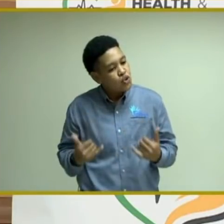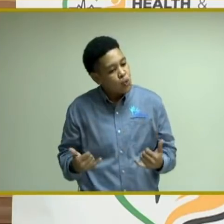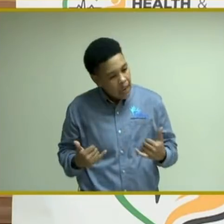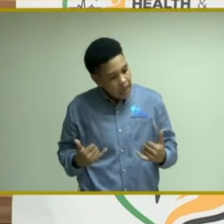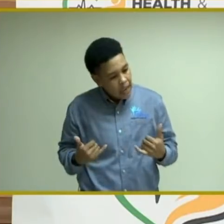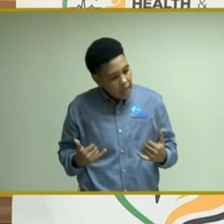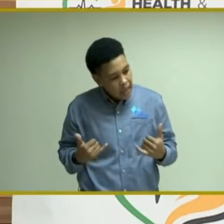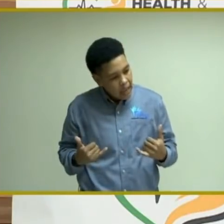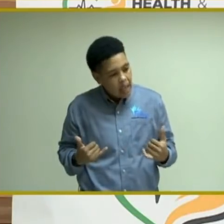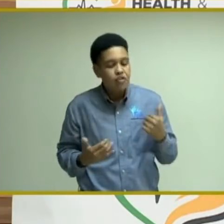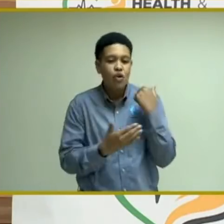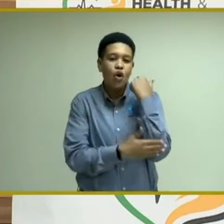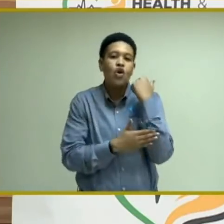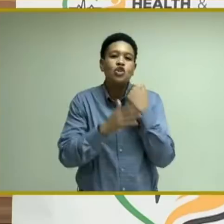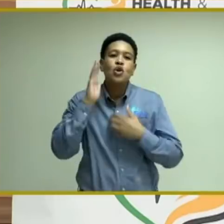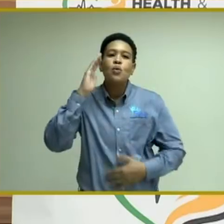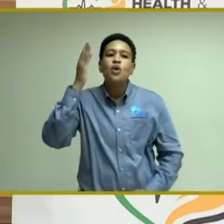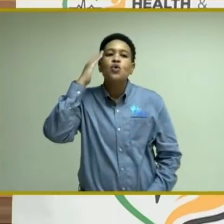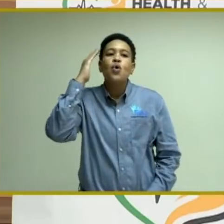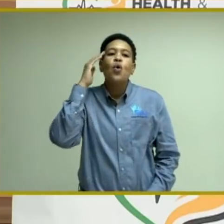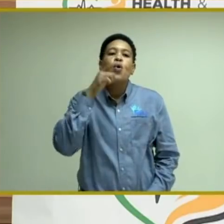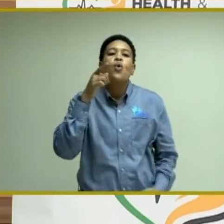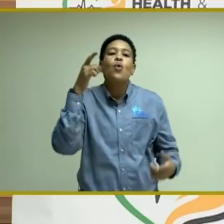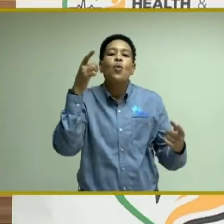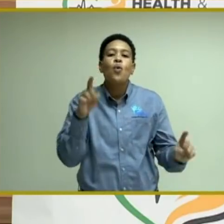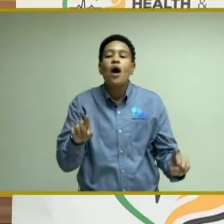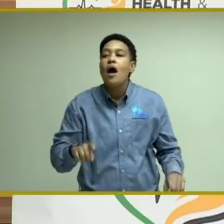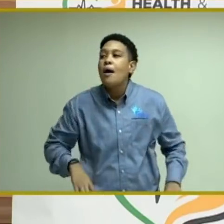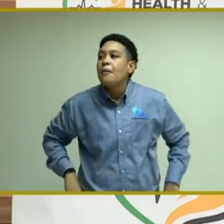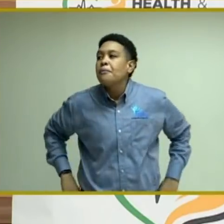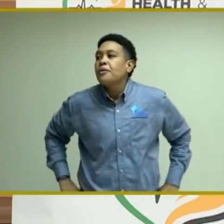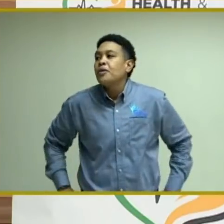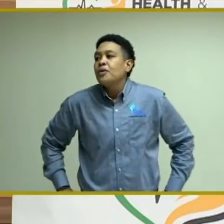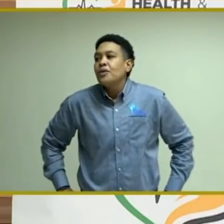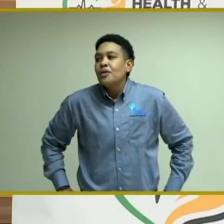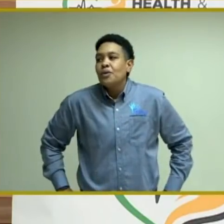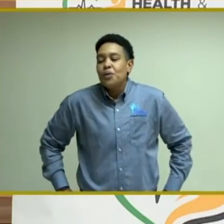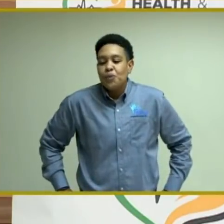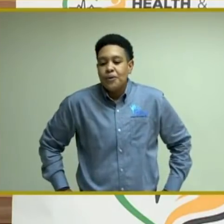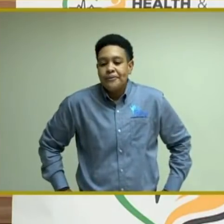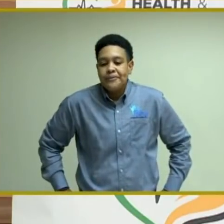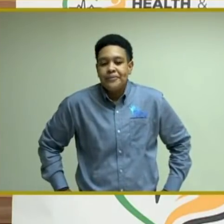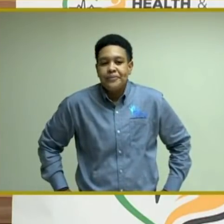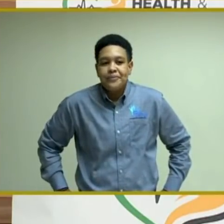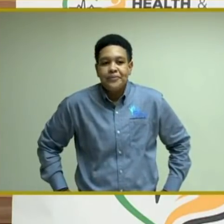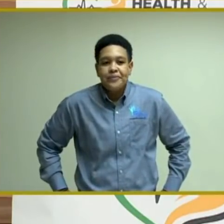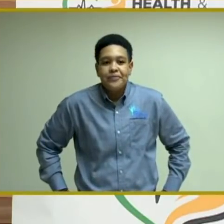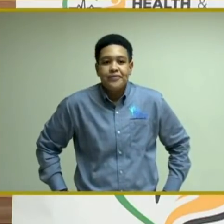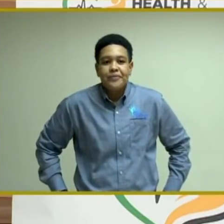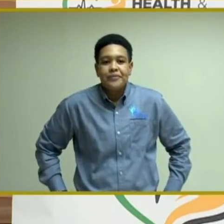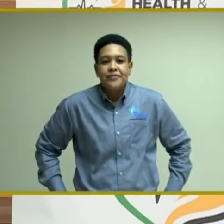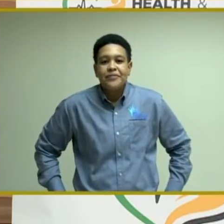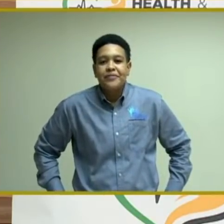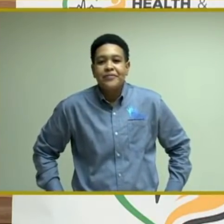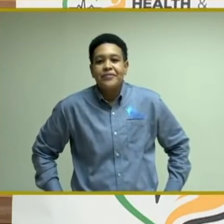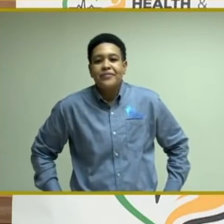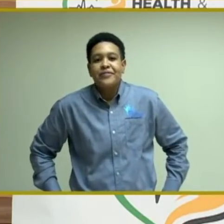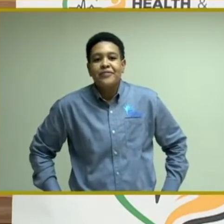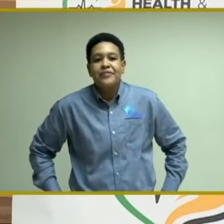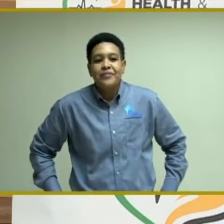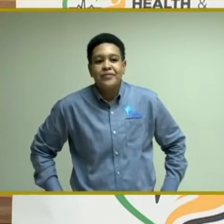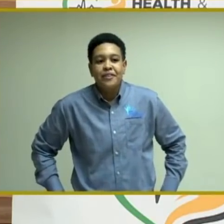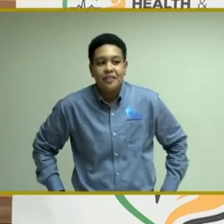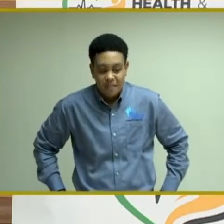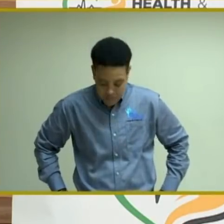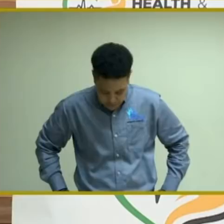and so the country will be briefed on that. The other point I wanted to raise is the issue of